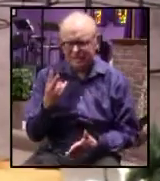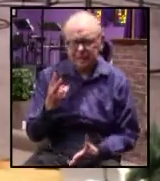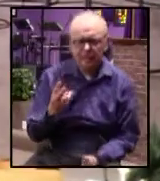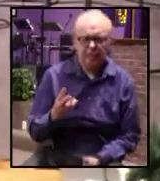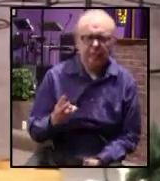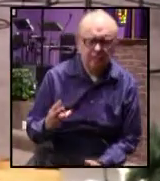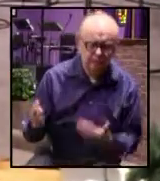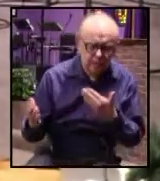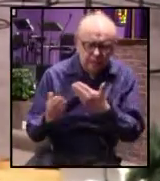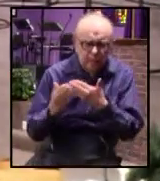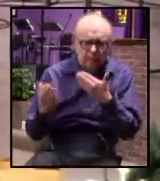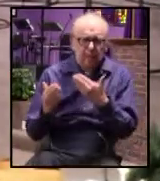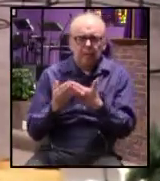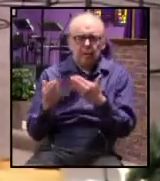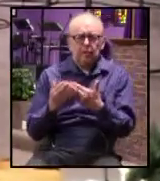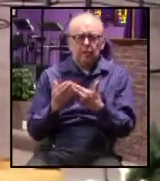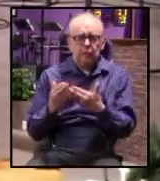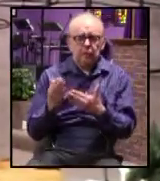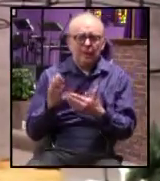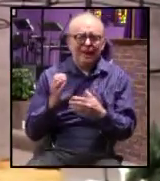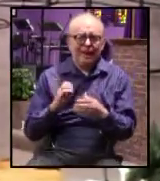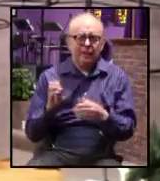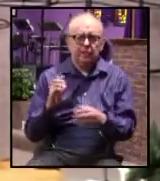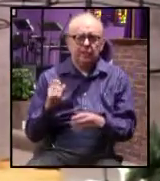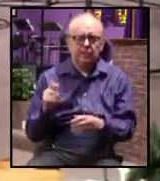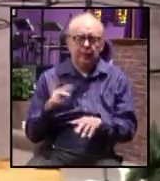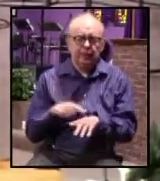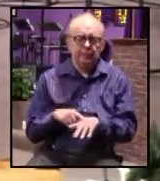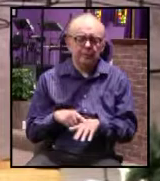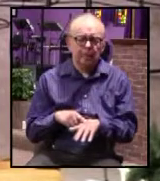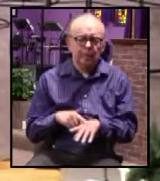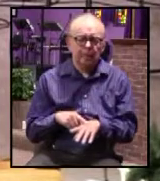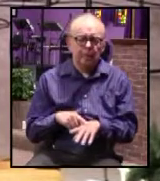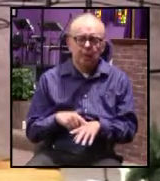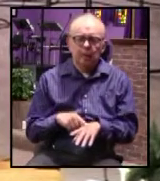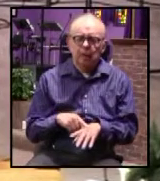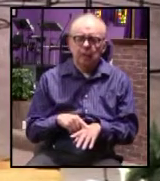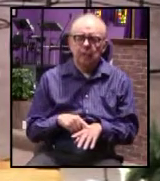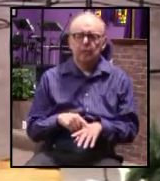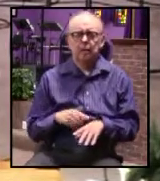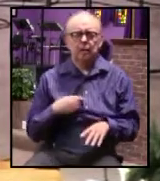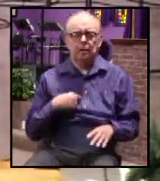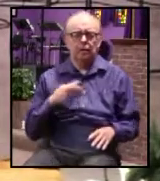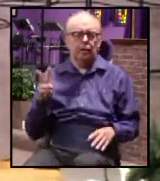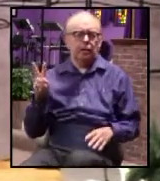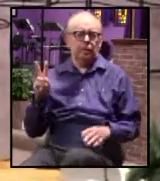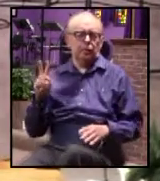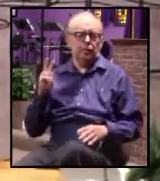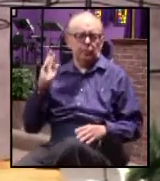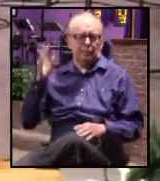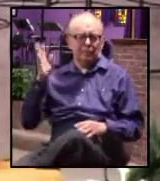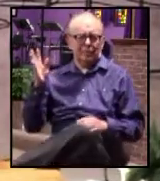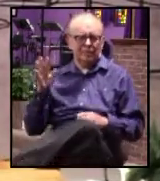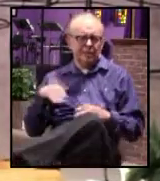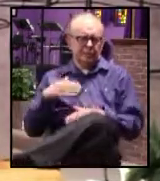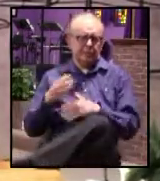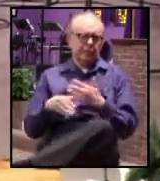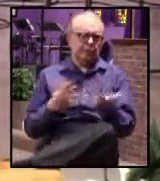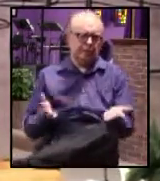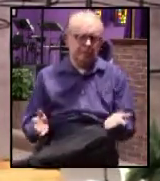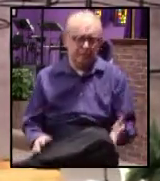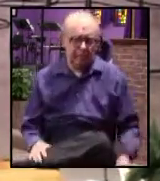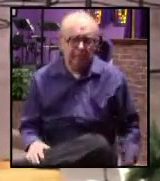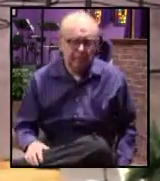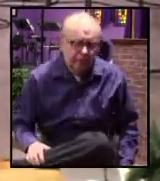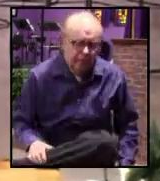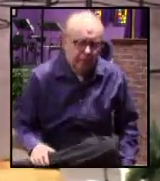We're getting closer and closer to Easter. We've been talking about, we've got 2 more sermons in this series, and then we're going